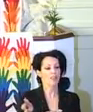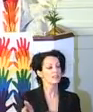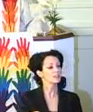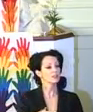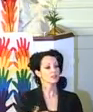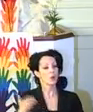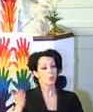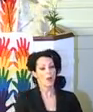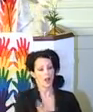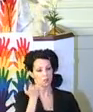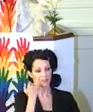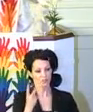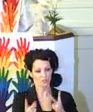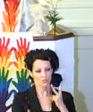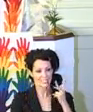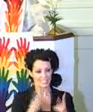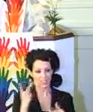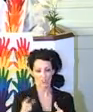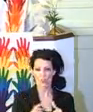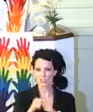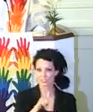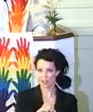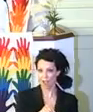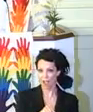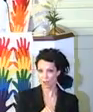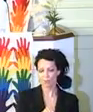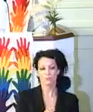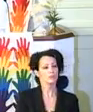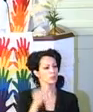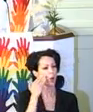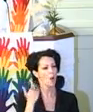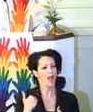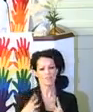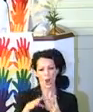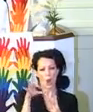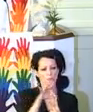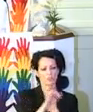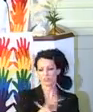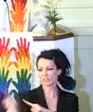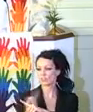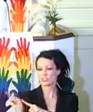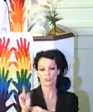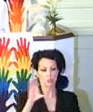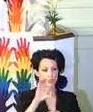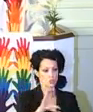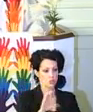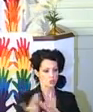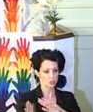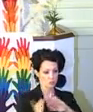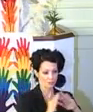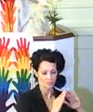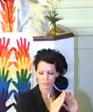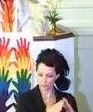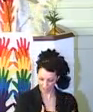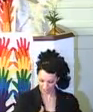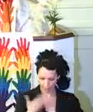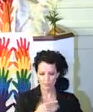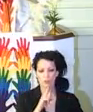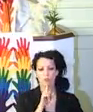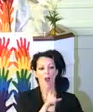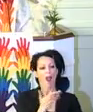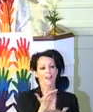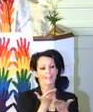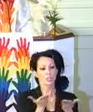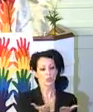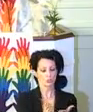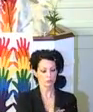especially if you are worshiping with us for the very first time today. We know that you have a choice in worshiping communities, but we are delighted that you're present with us. I wonder if you would